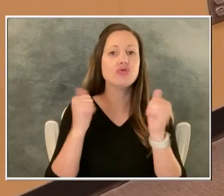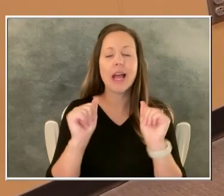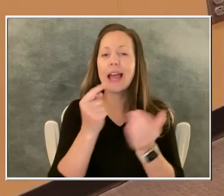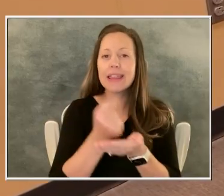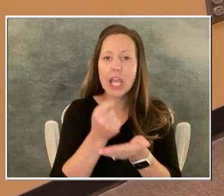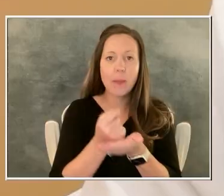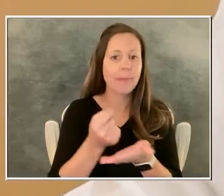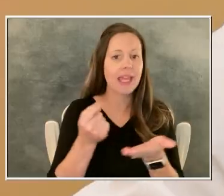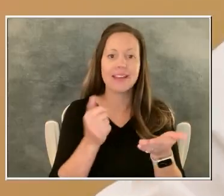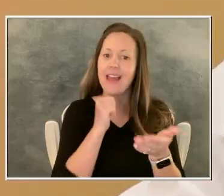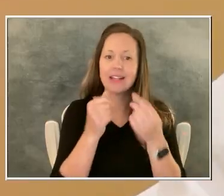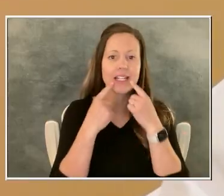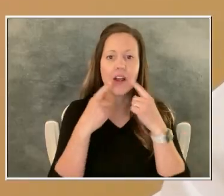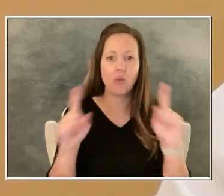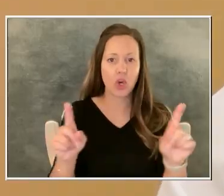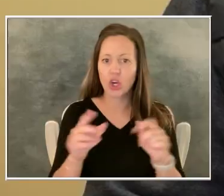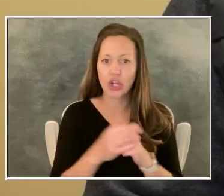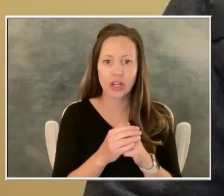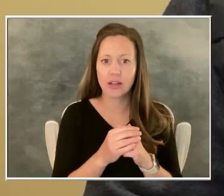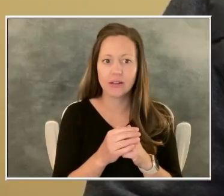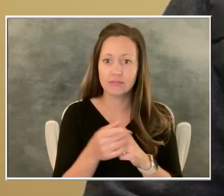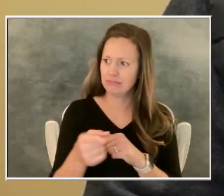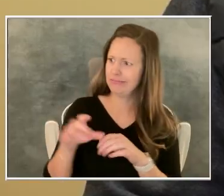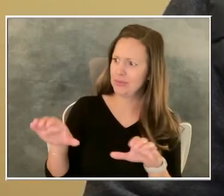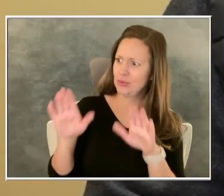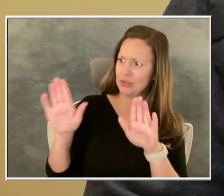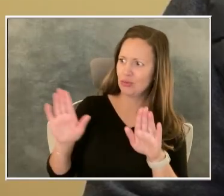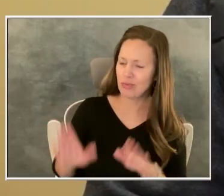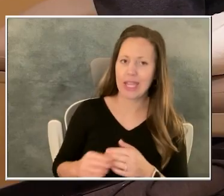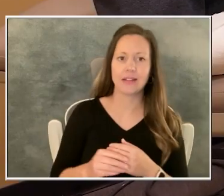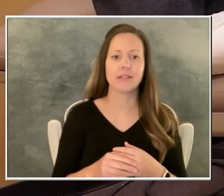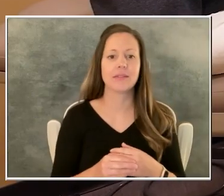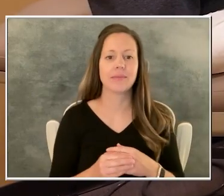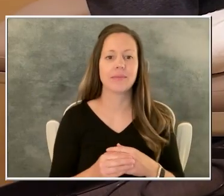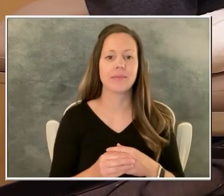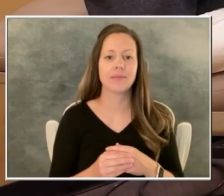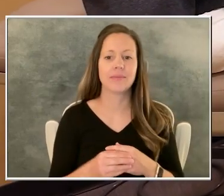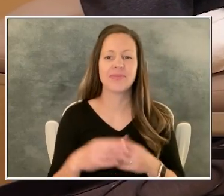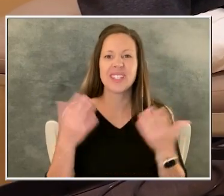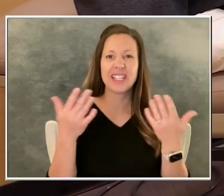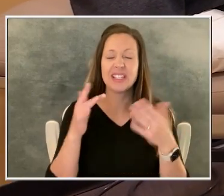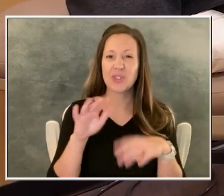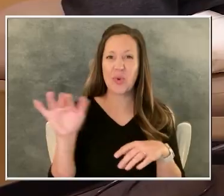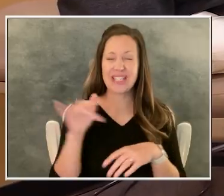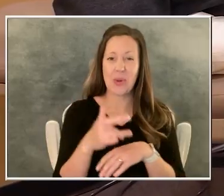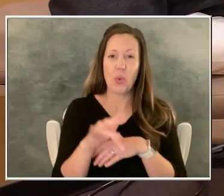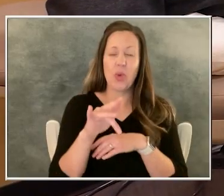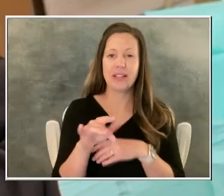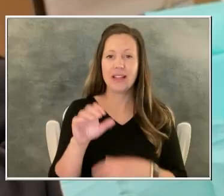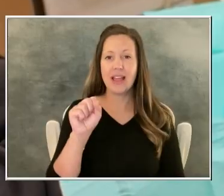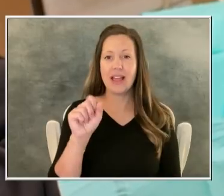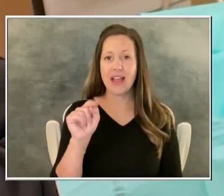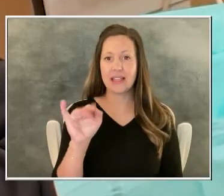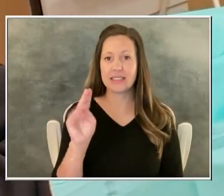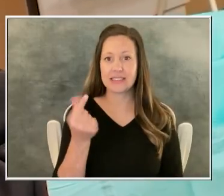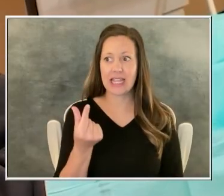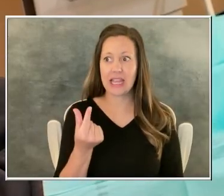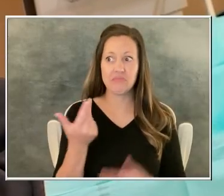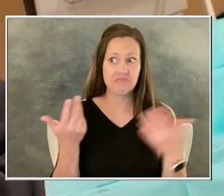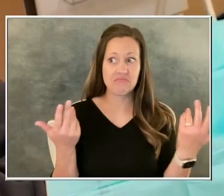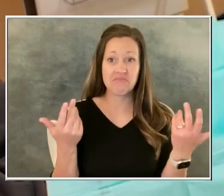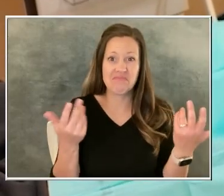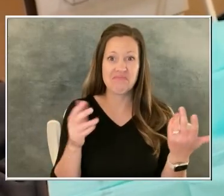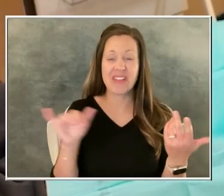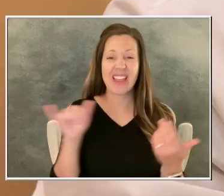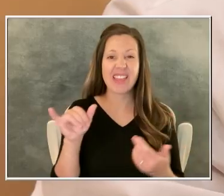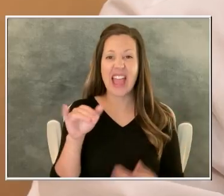here? I'm doing great. Other than a little bit of a sting as they were doing the numbing, like a little bee sting, other than that, it